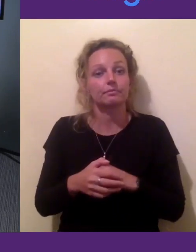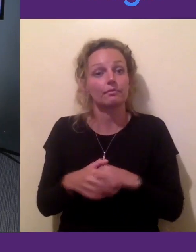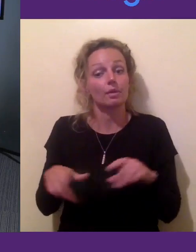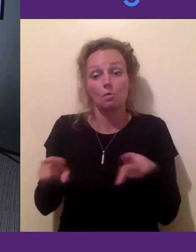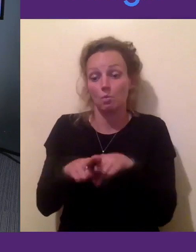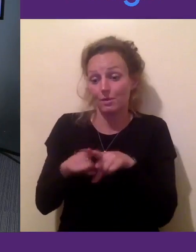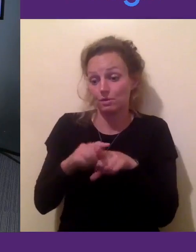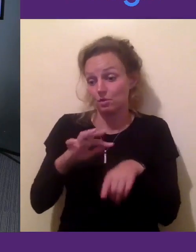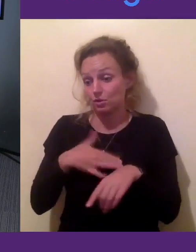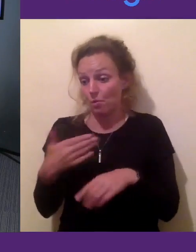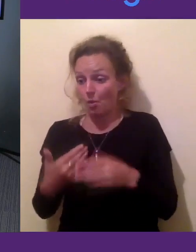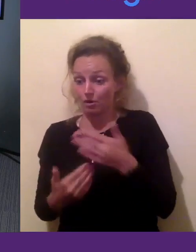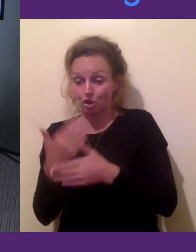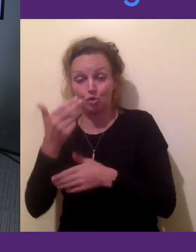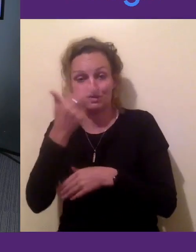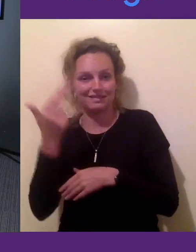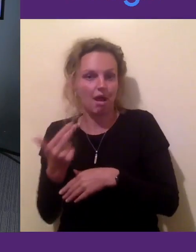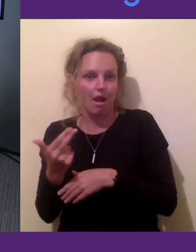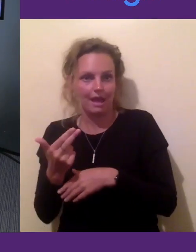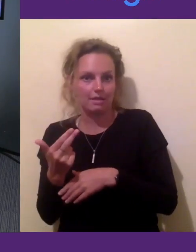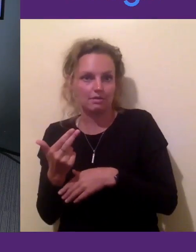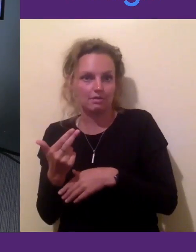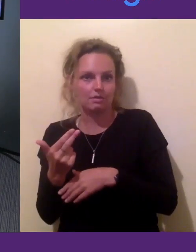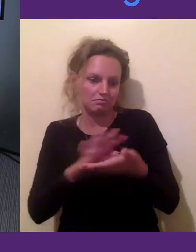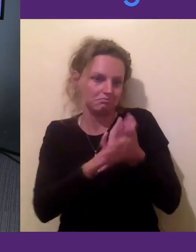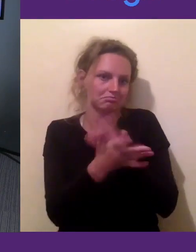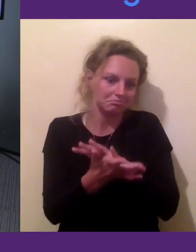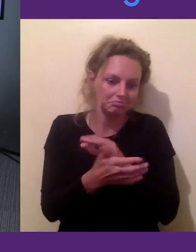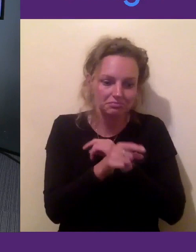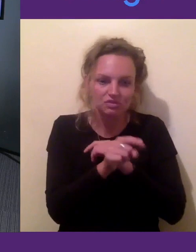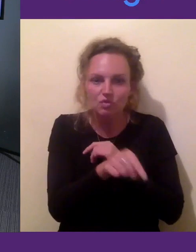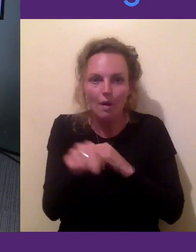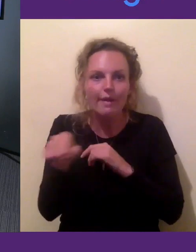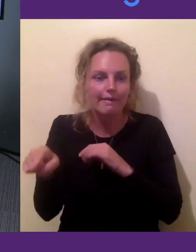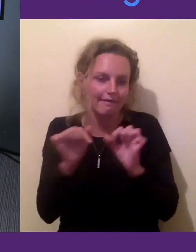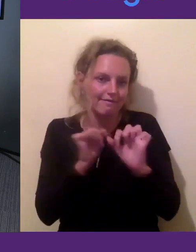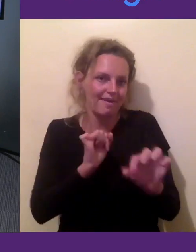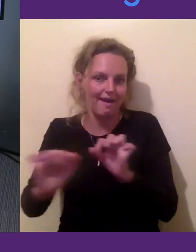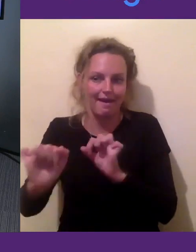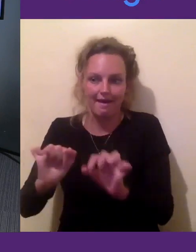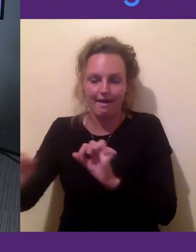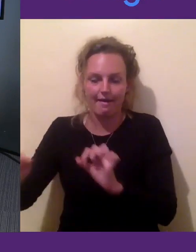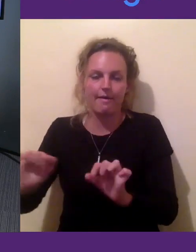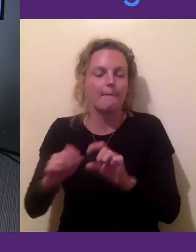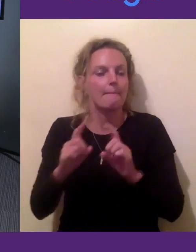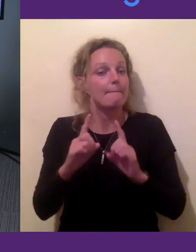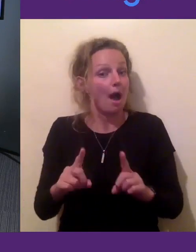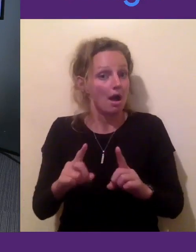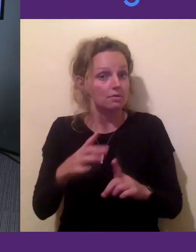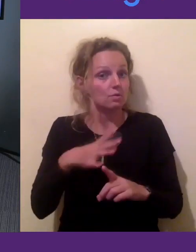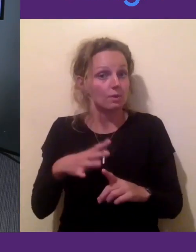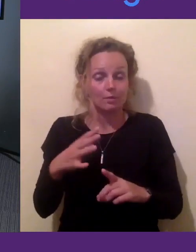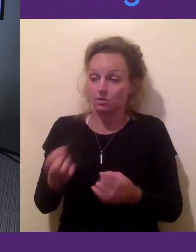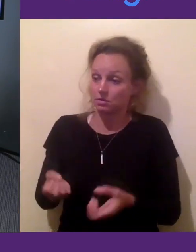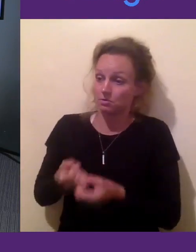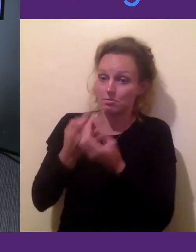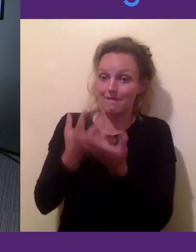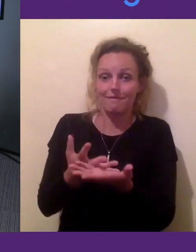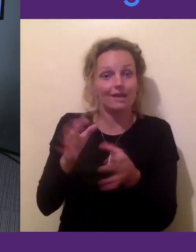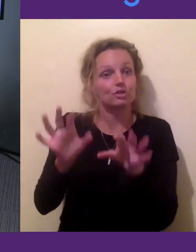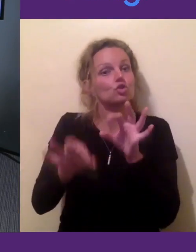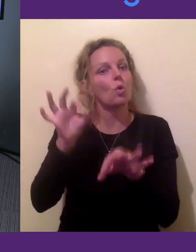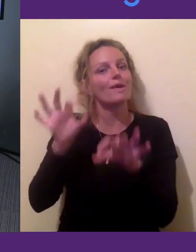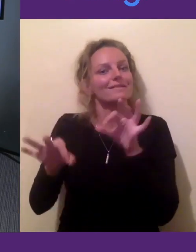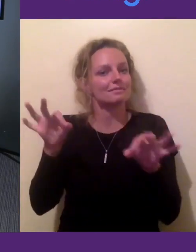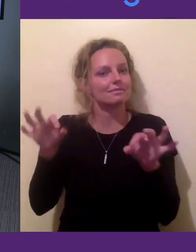that. But at the same time, I suppose we want to kind of allow people choice as well. I think it's a really tricky one to kind of get that